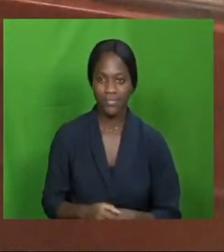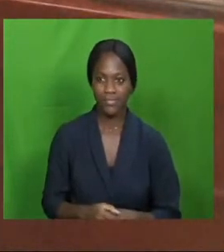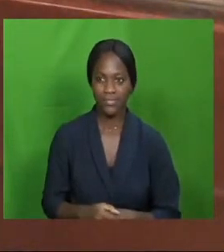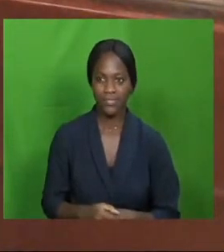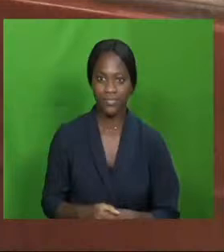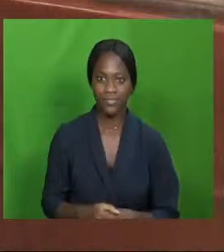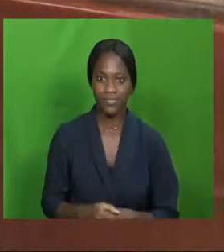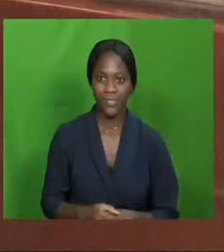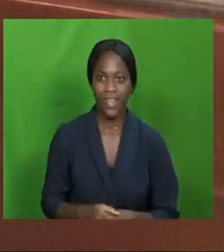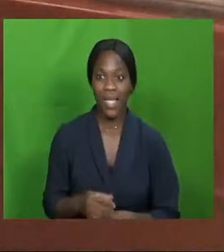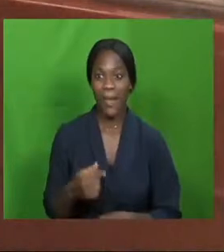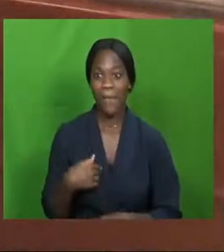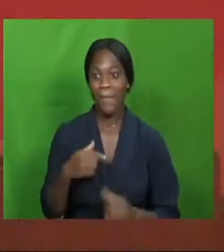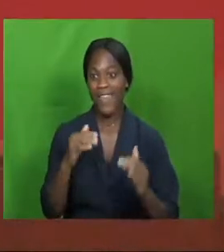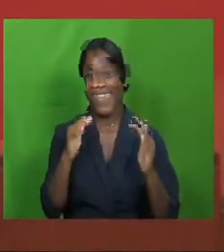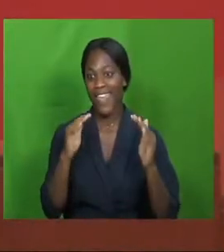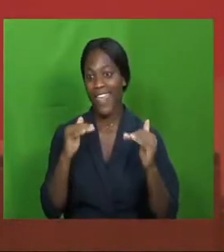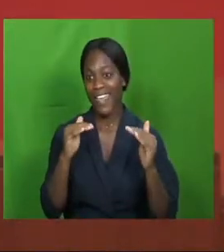I expected that